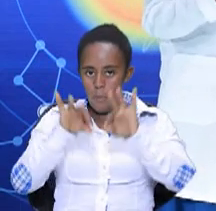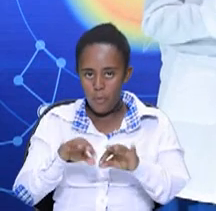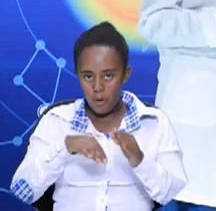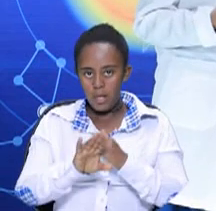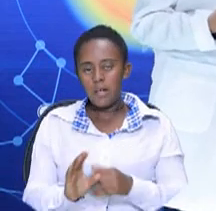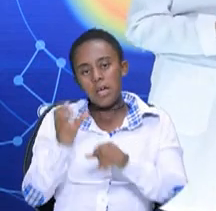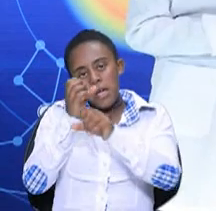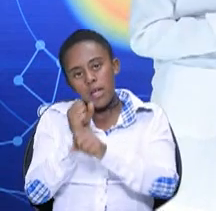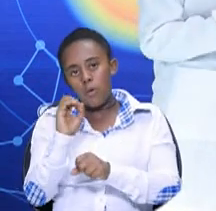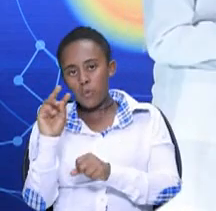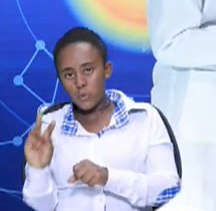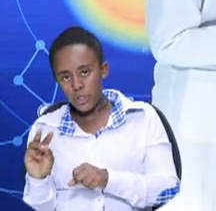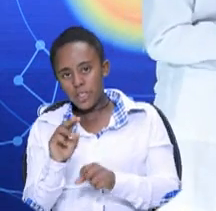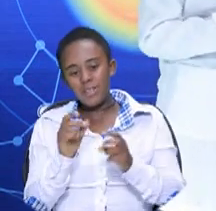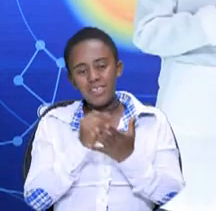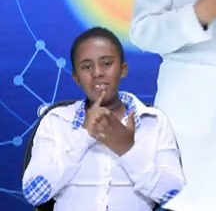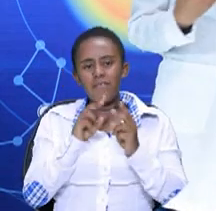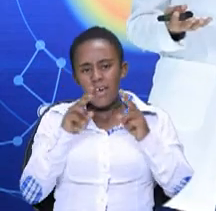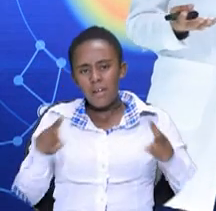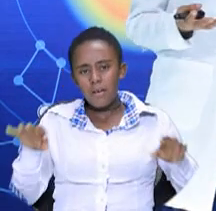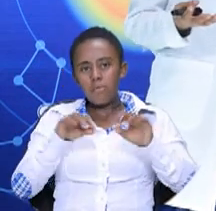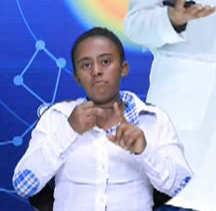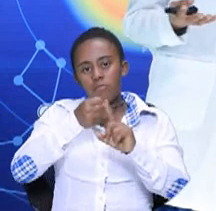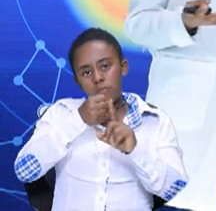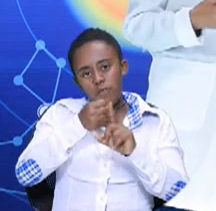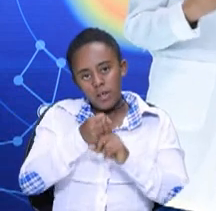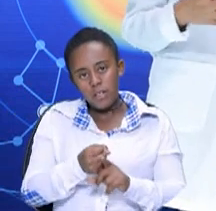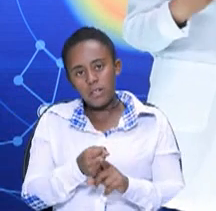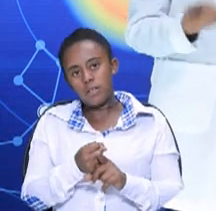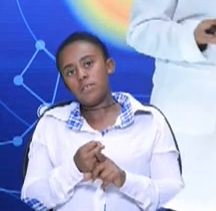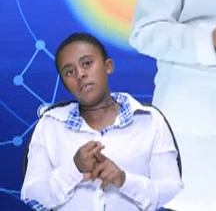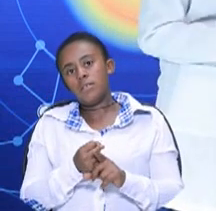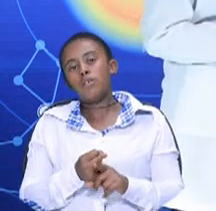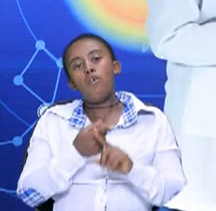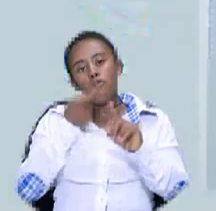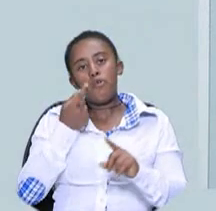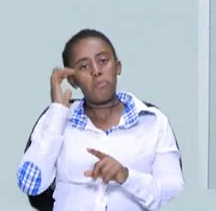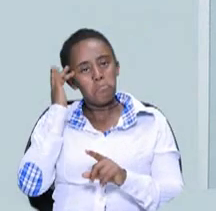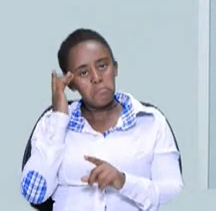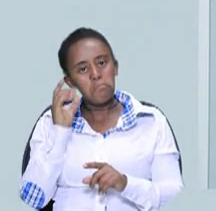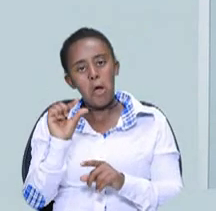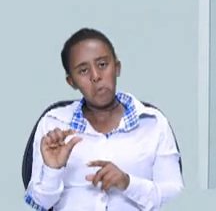in carrying oxygen. It is very important in defending the body